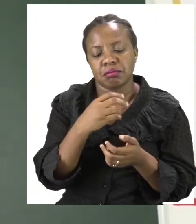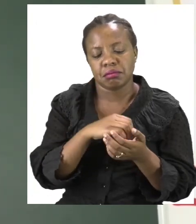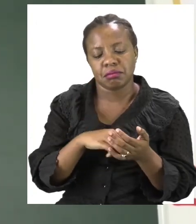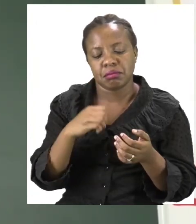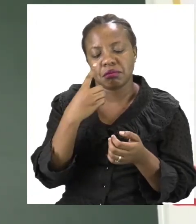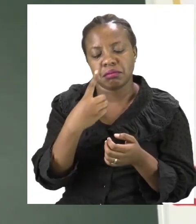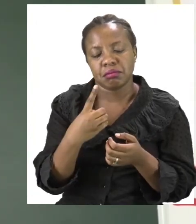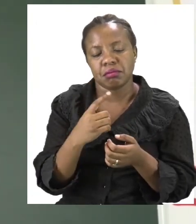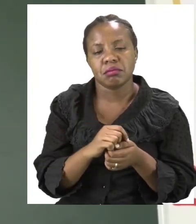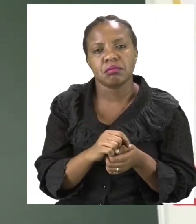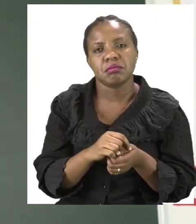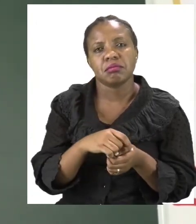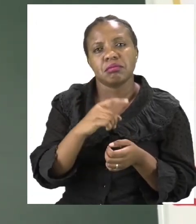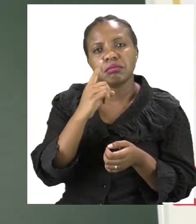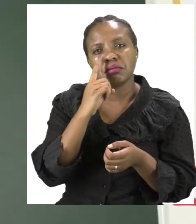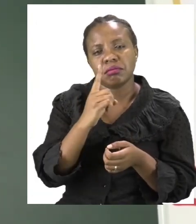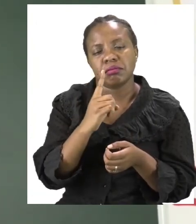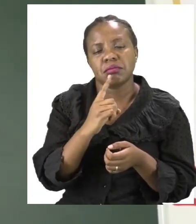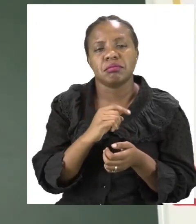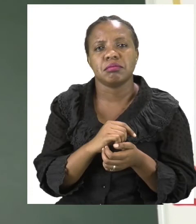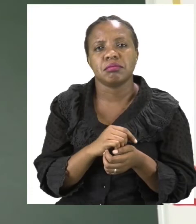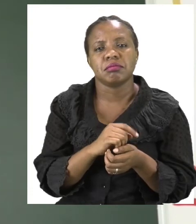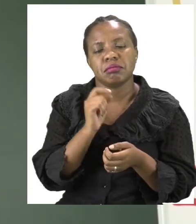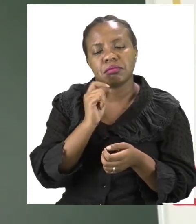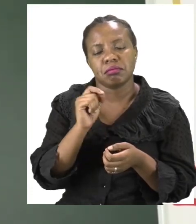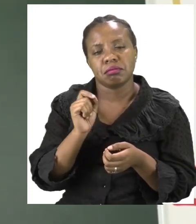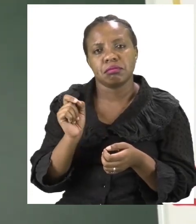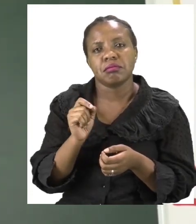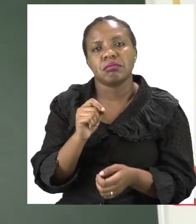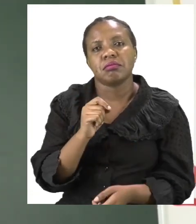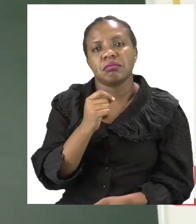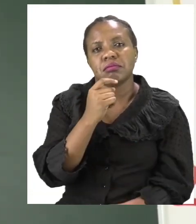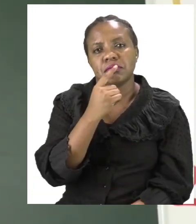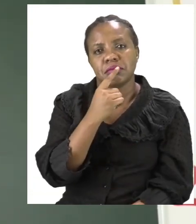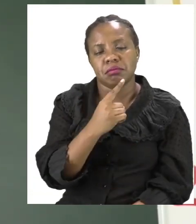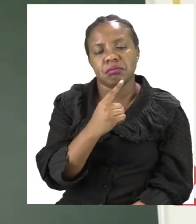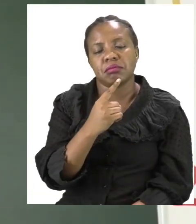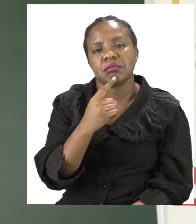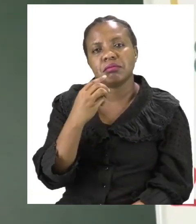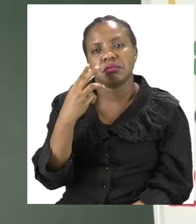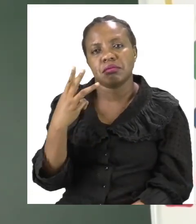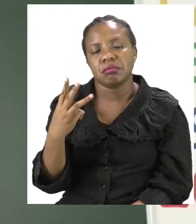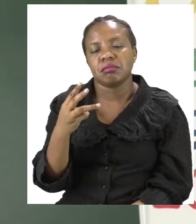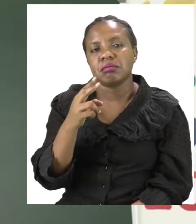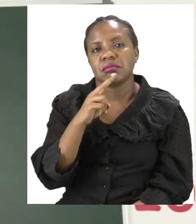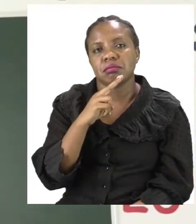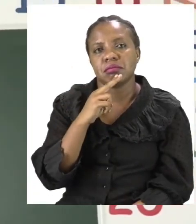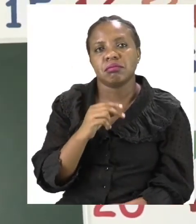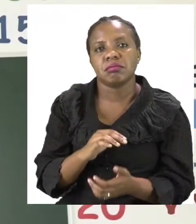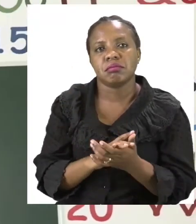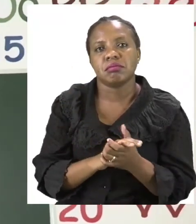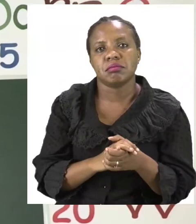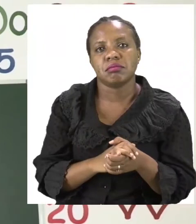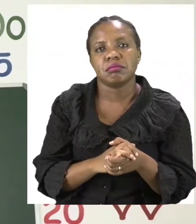equals 1. And now we know that our answer is complete. So let's now say it in